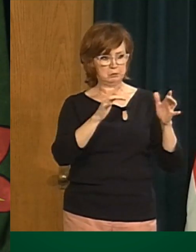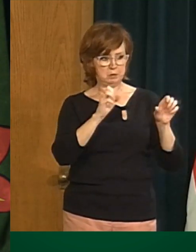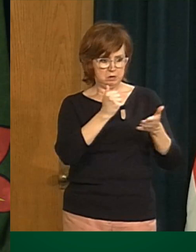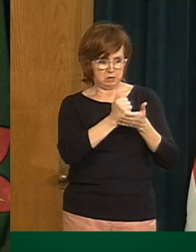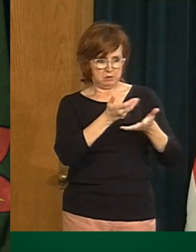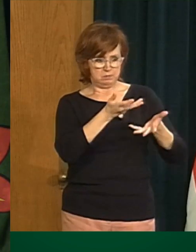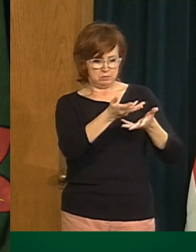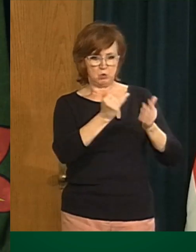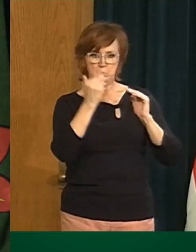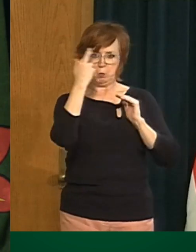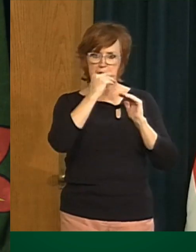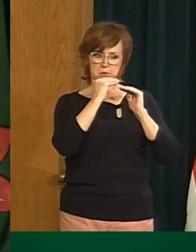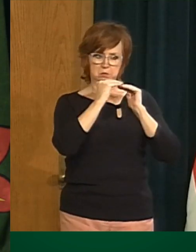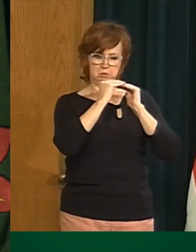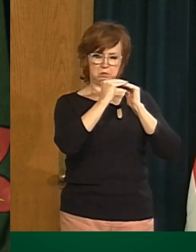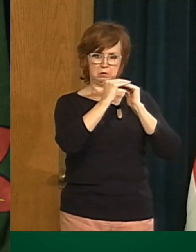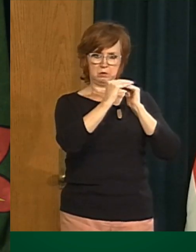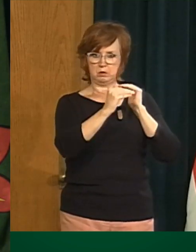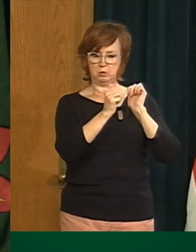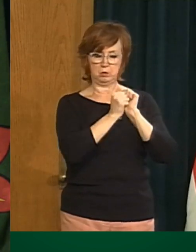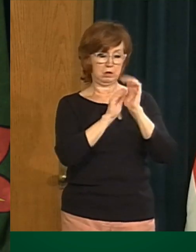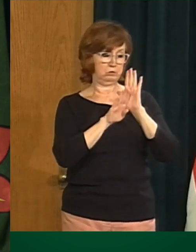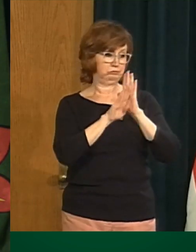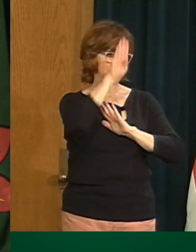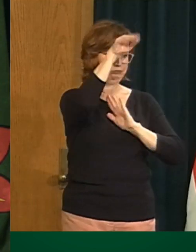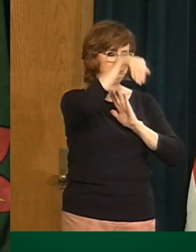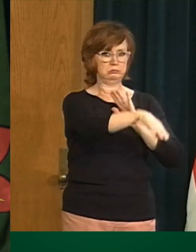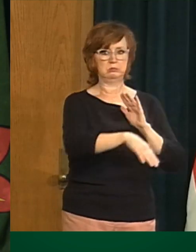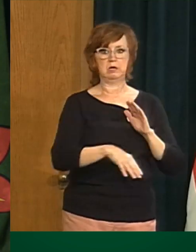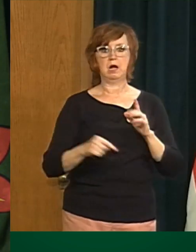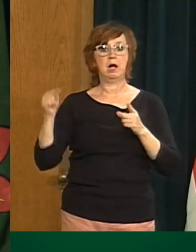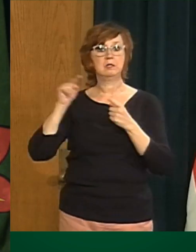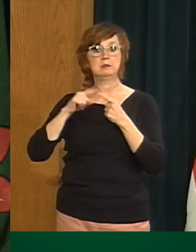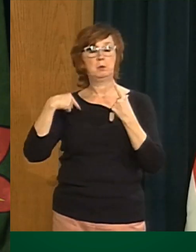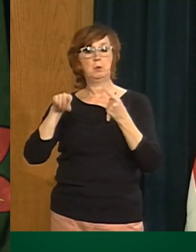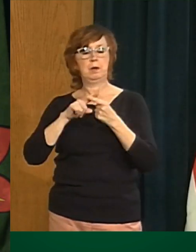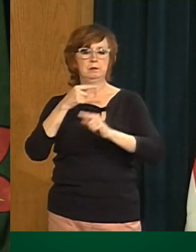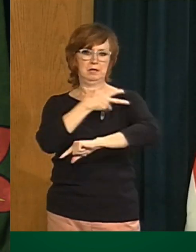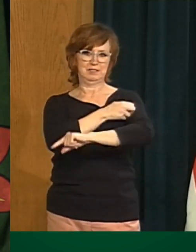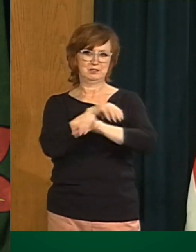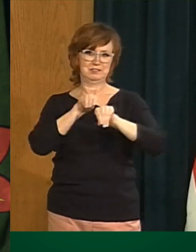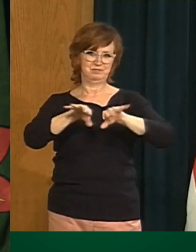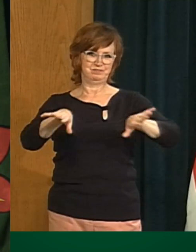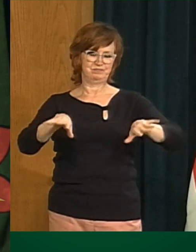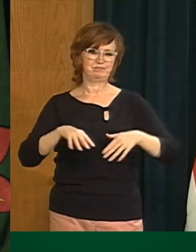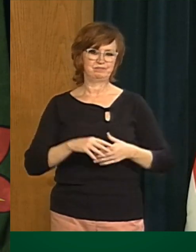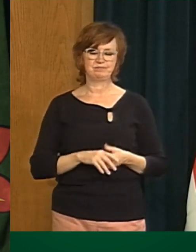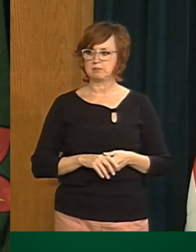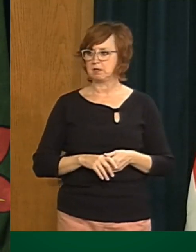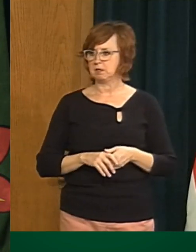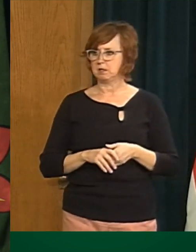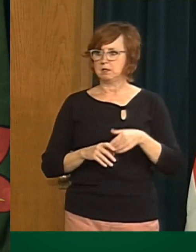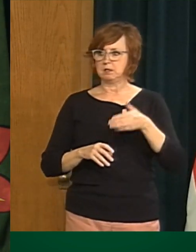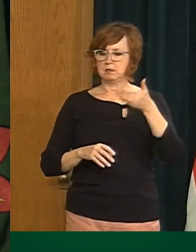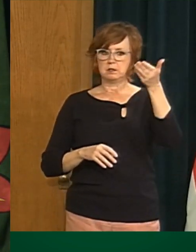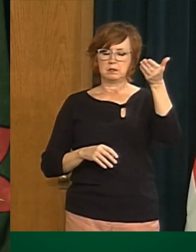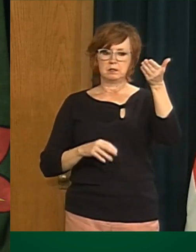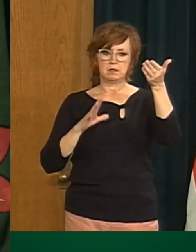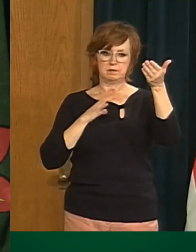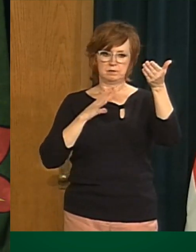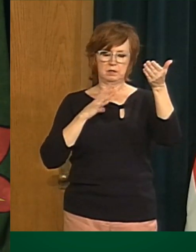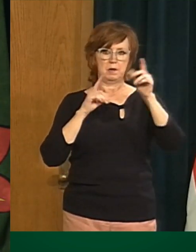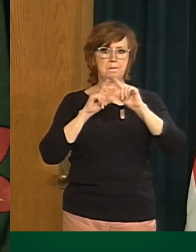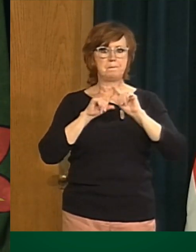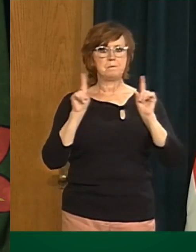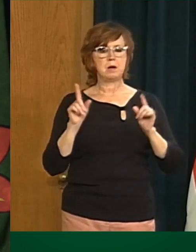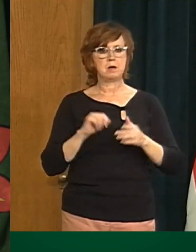such time that we can have access to a vaccine. You have a follow-up, Maria? I guess so. How can you